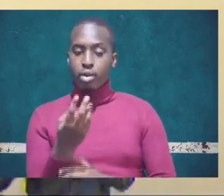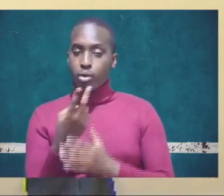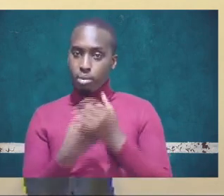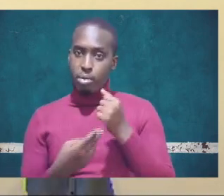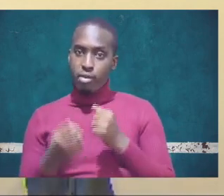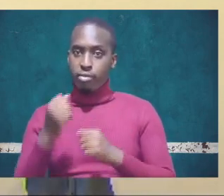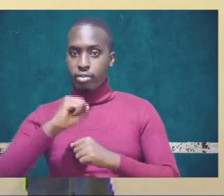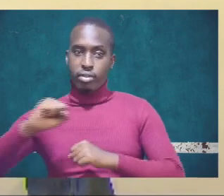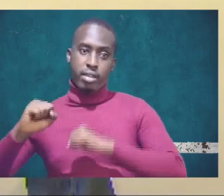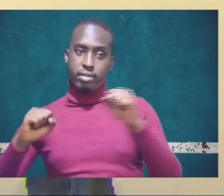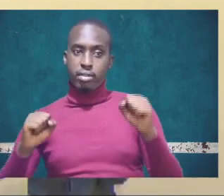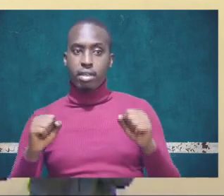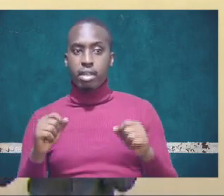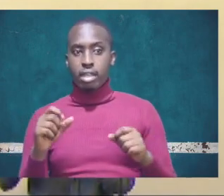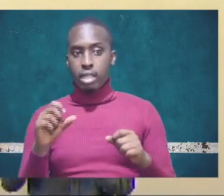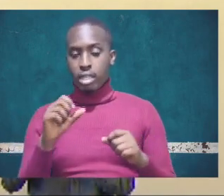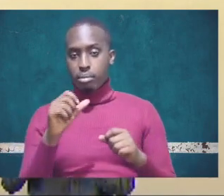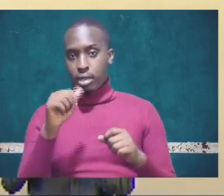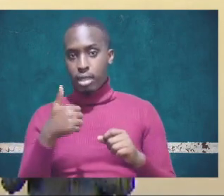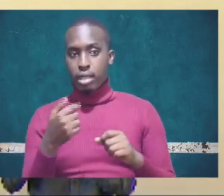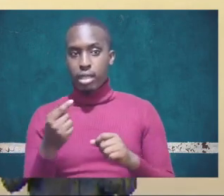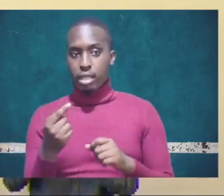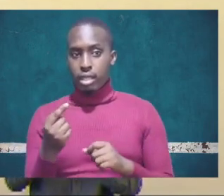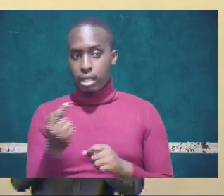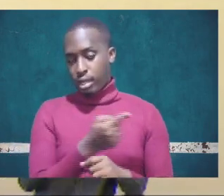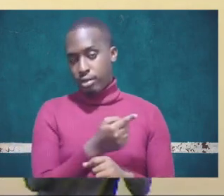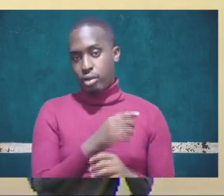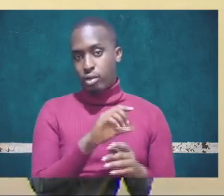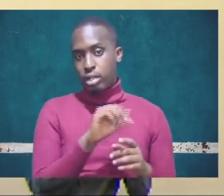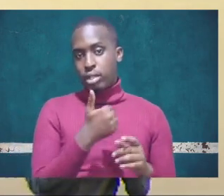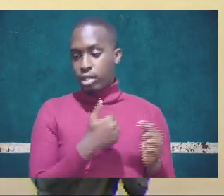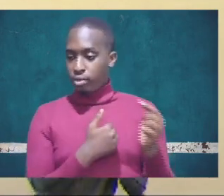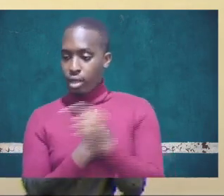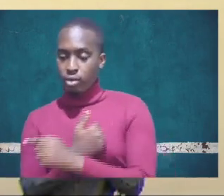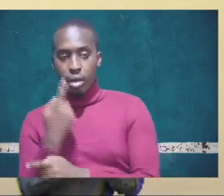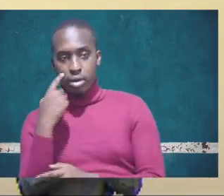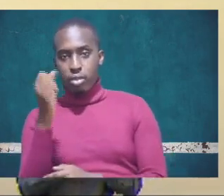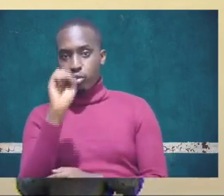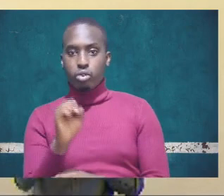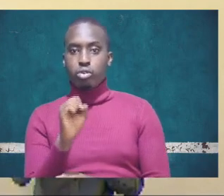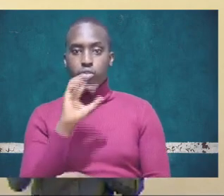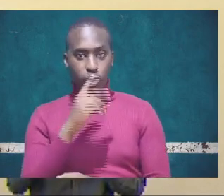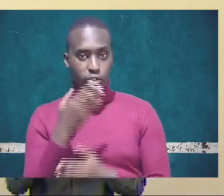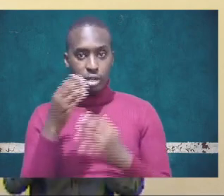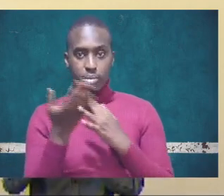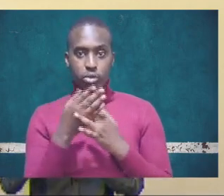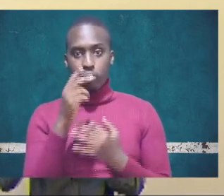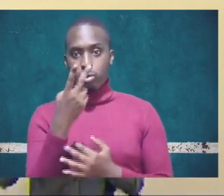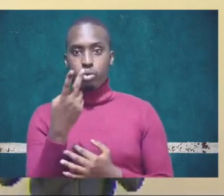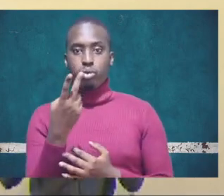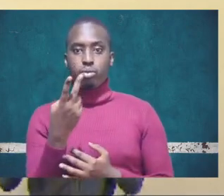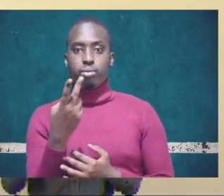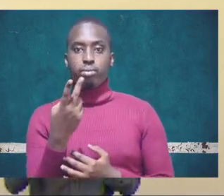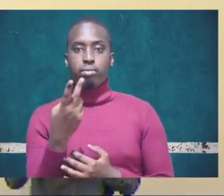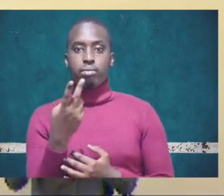both sides, the one will come in this way, the other one comes in this way, and you will see now the solution will be between those two